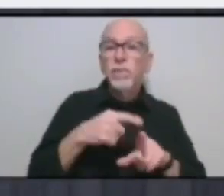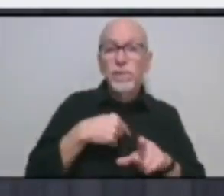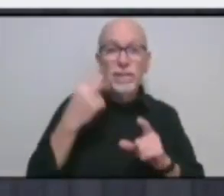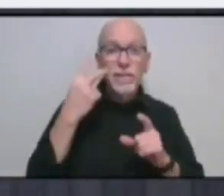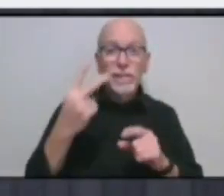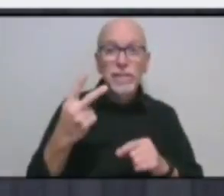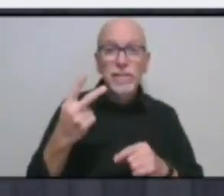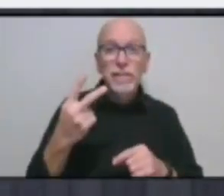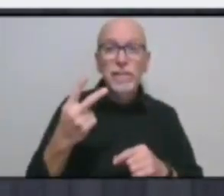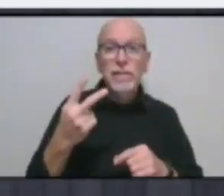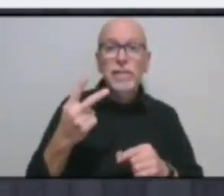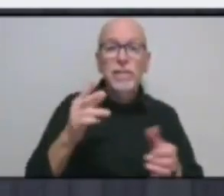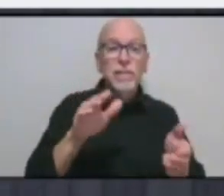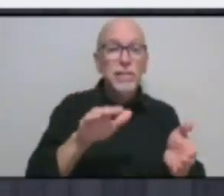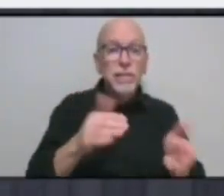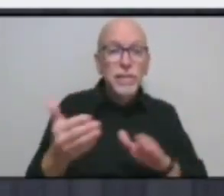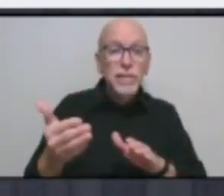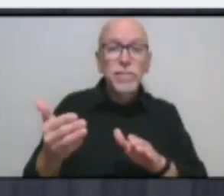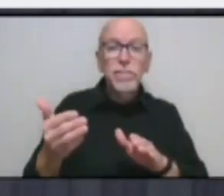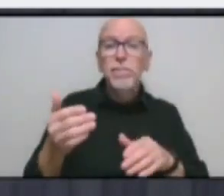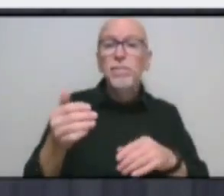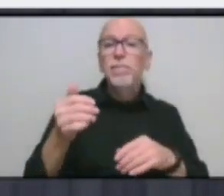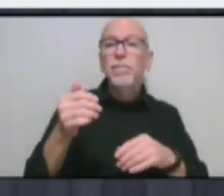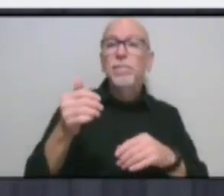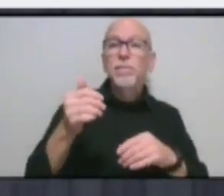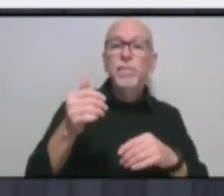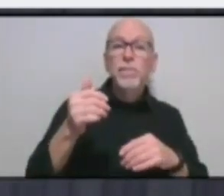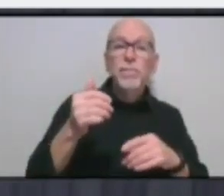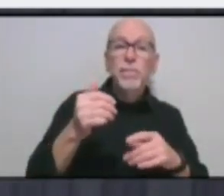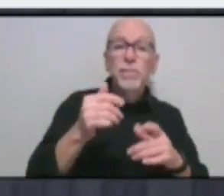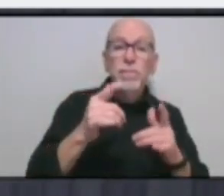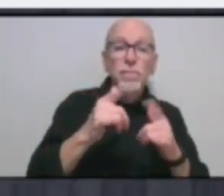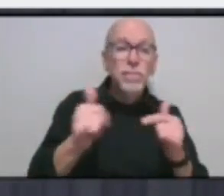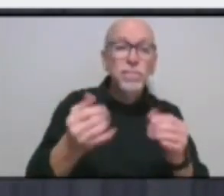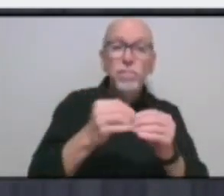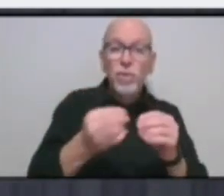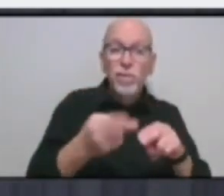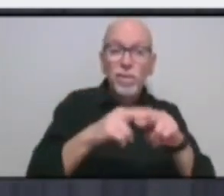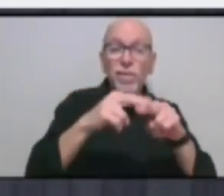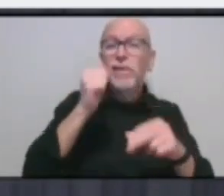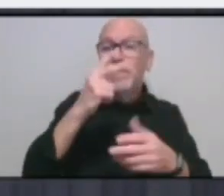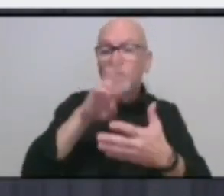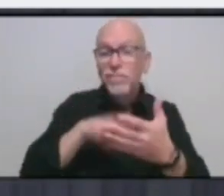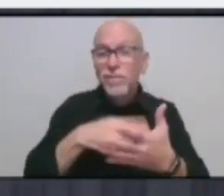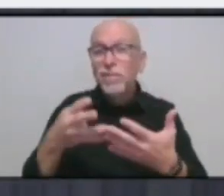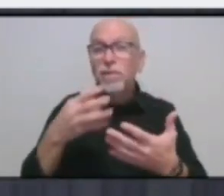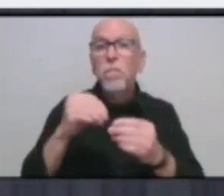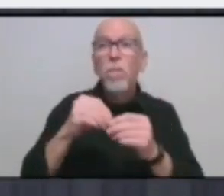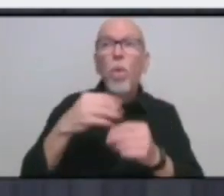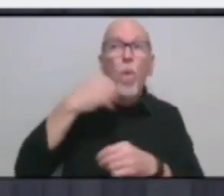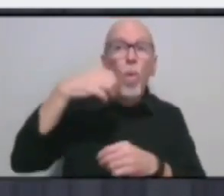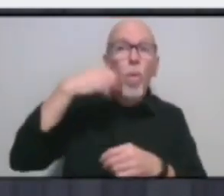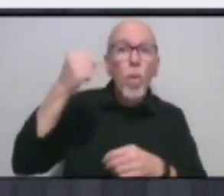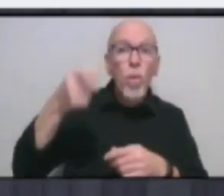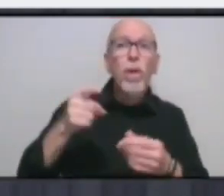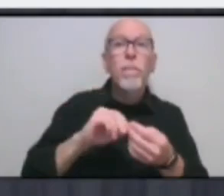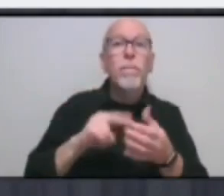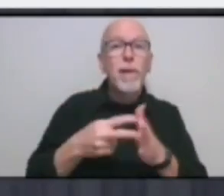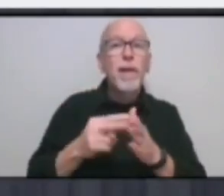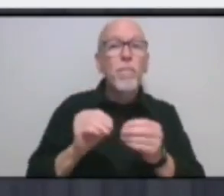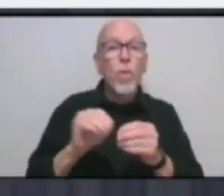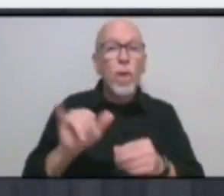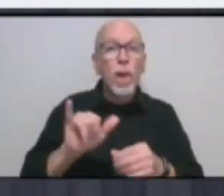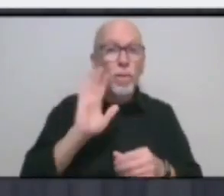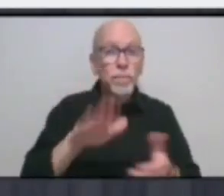the mortality tables, you can see that the older you are, the more likely you are to